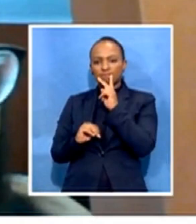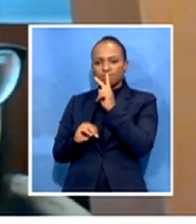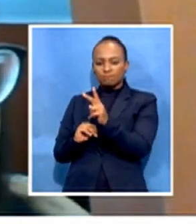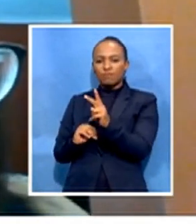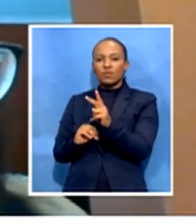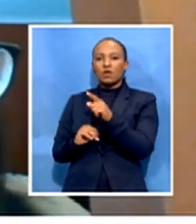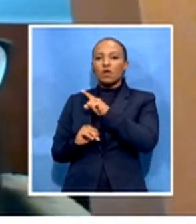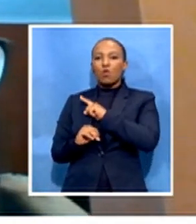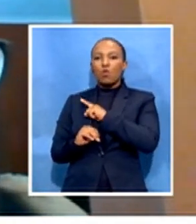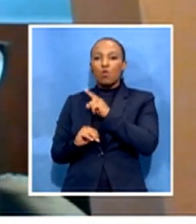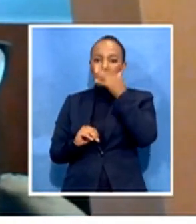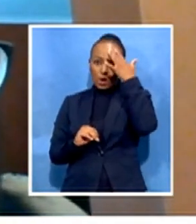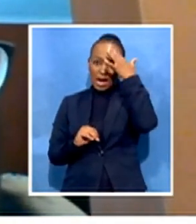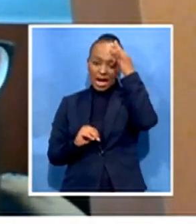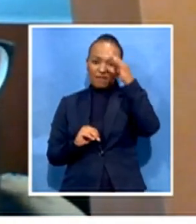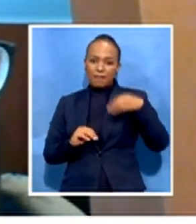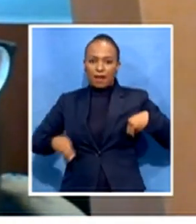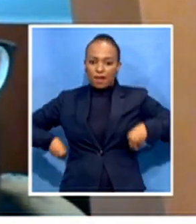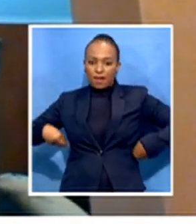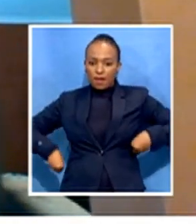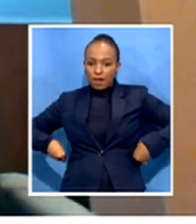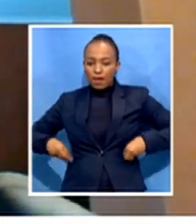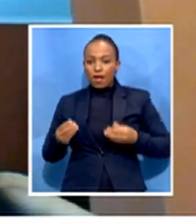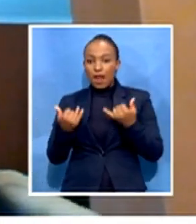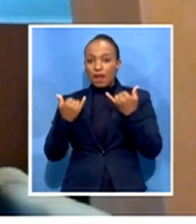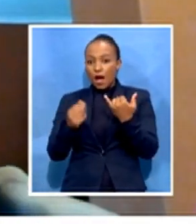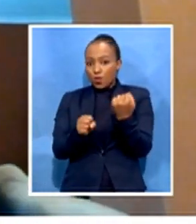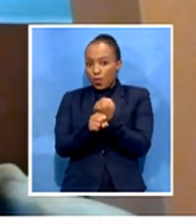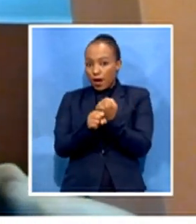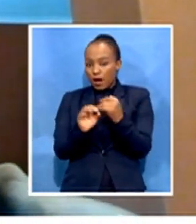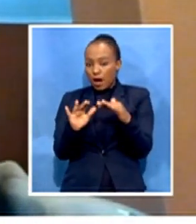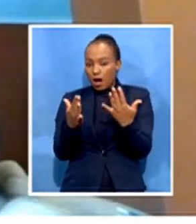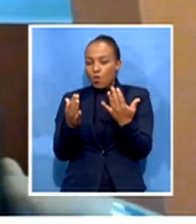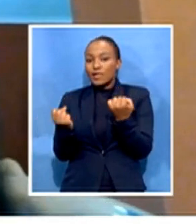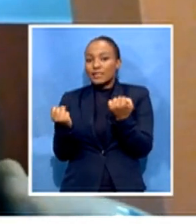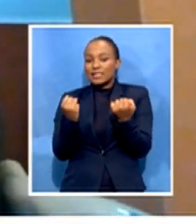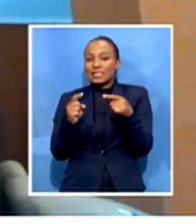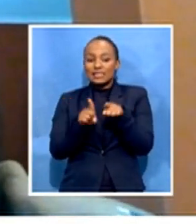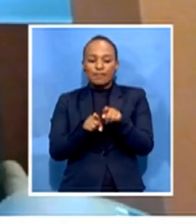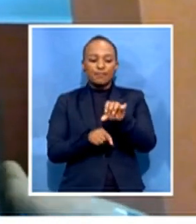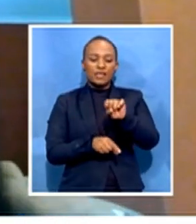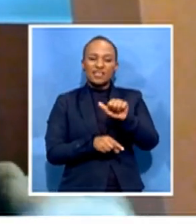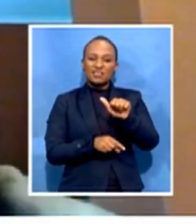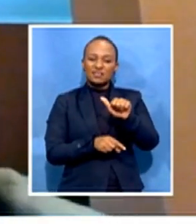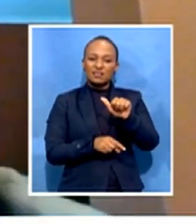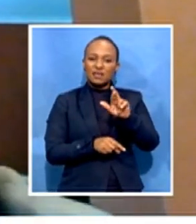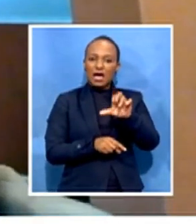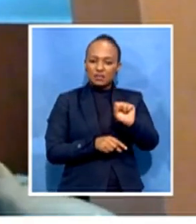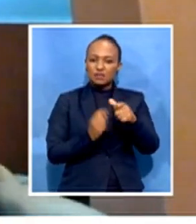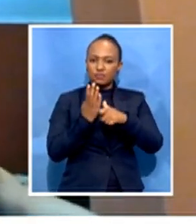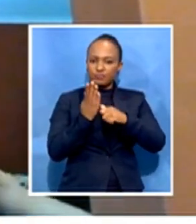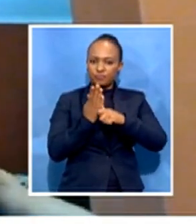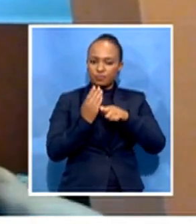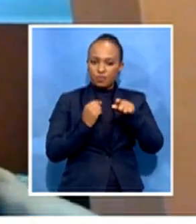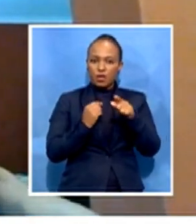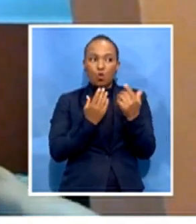criminal justice system, and also SARS, and the fact that we may be expecting a lot from them that they can't do, considering that they've